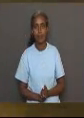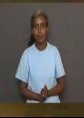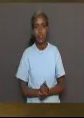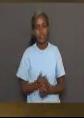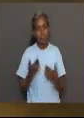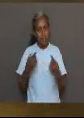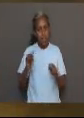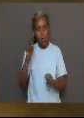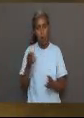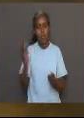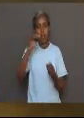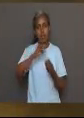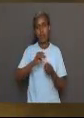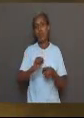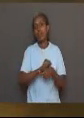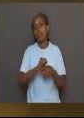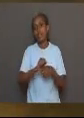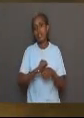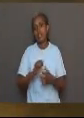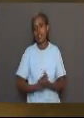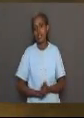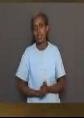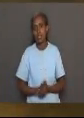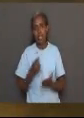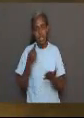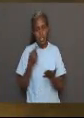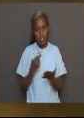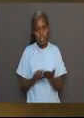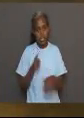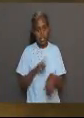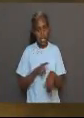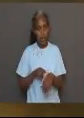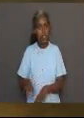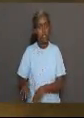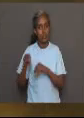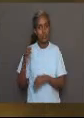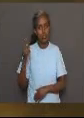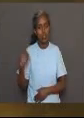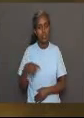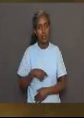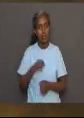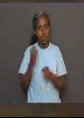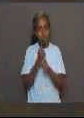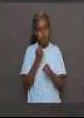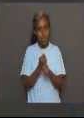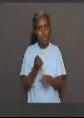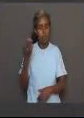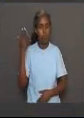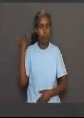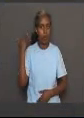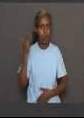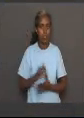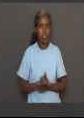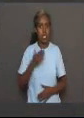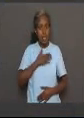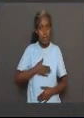try one more activity. This time, students, we will work backwards. Please look